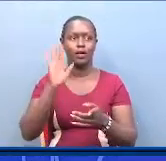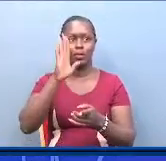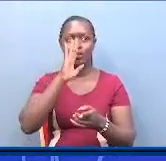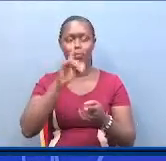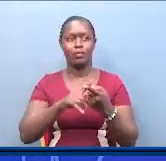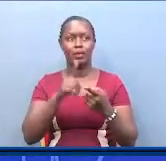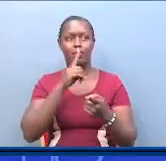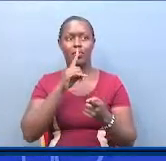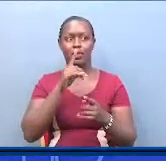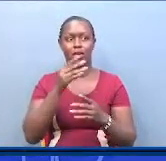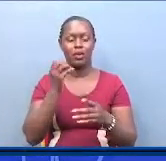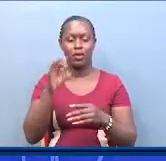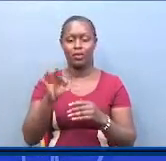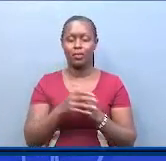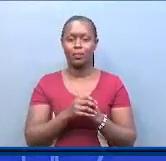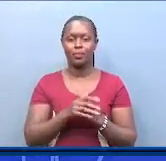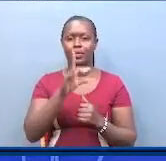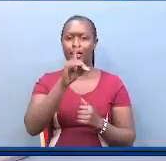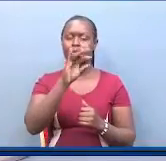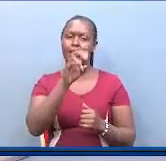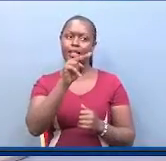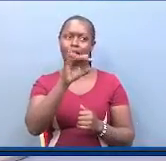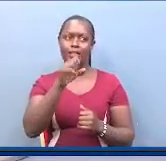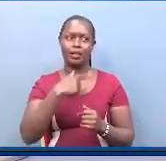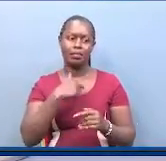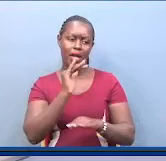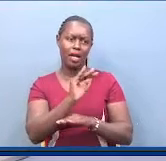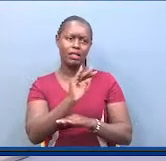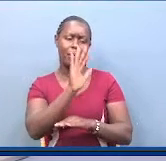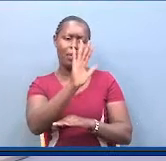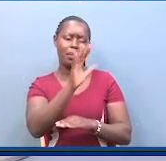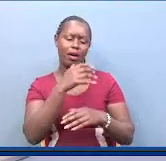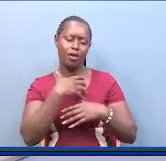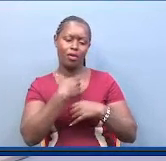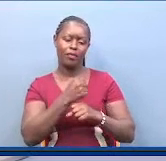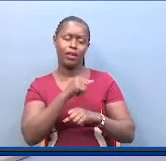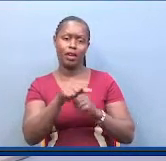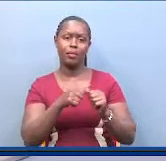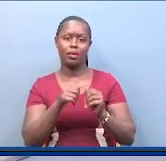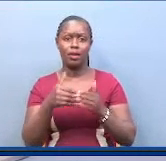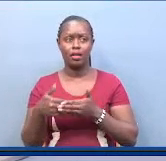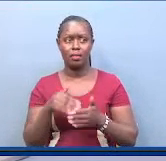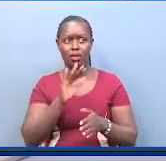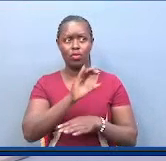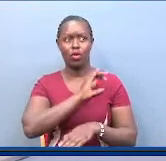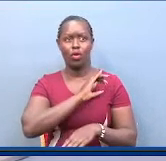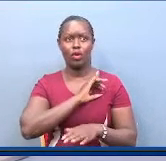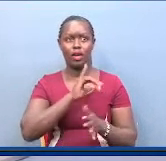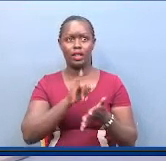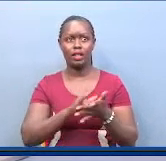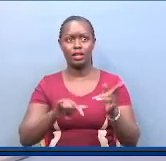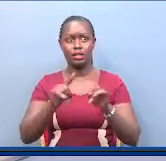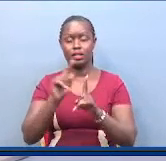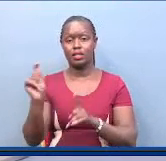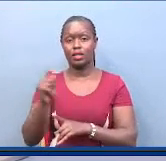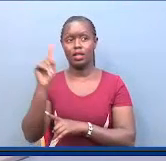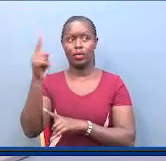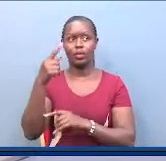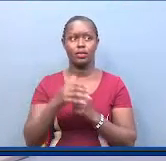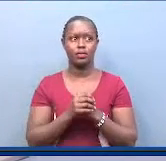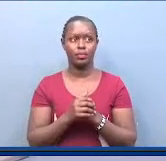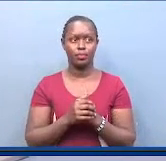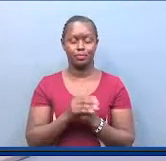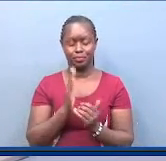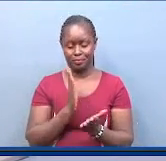Kenya. Dennis, I'll still question you. You are confident that baby, in your own analogy, is Kenya Kwanza?